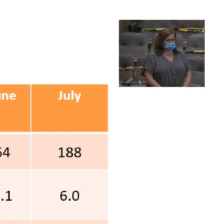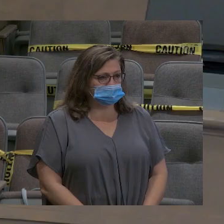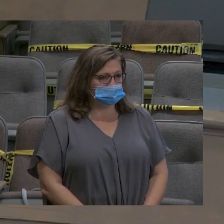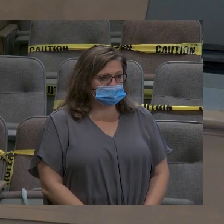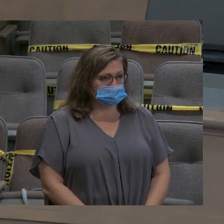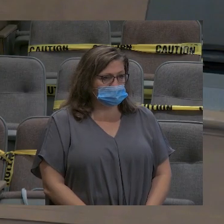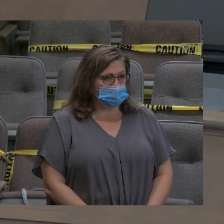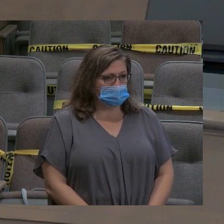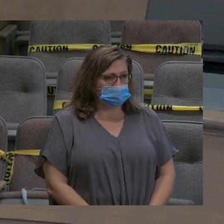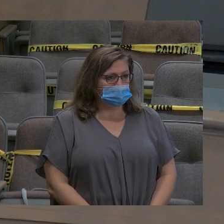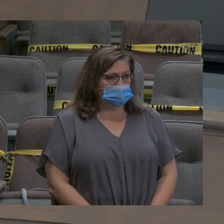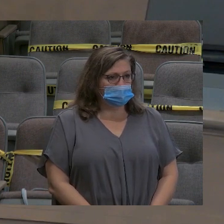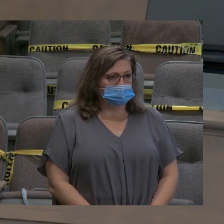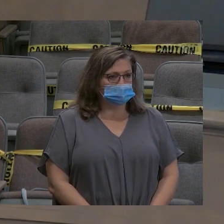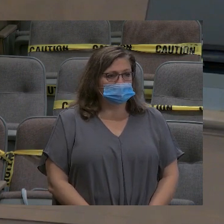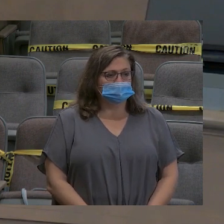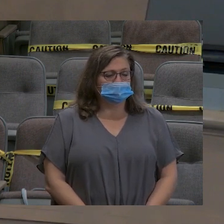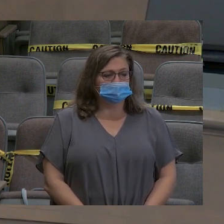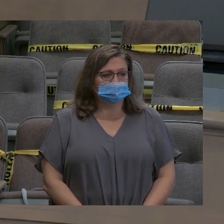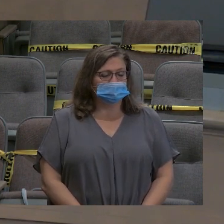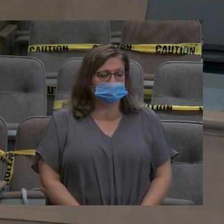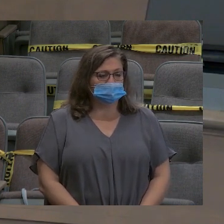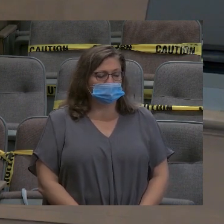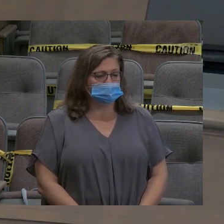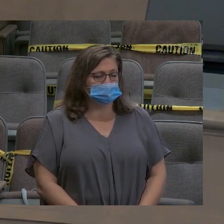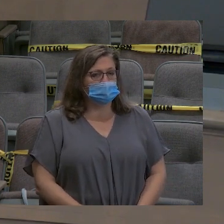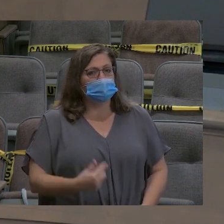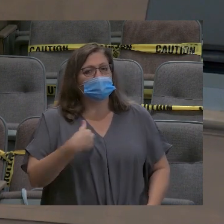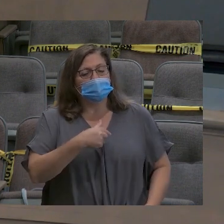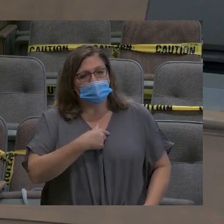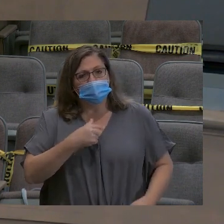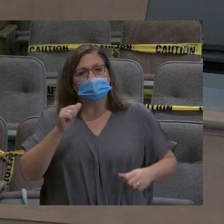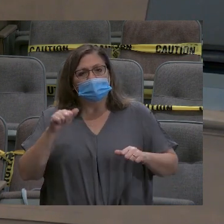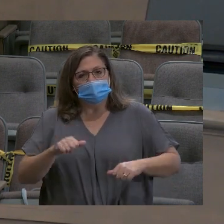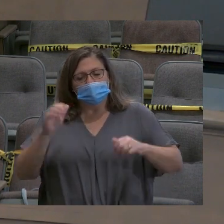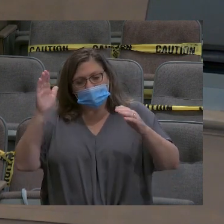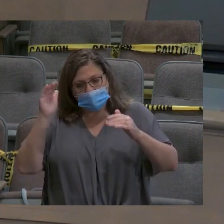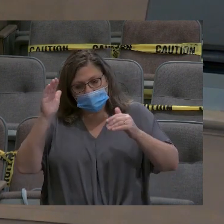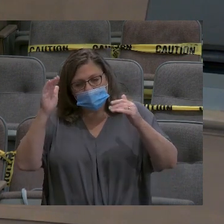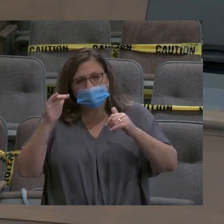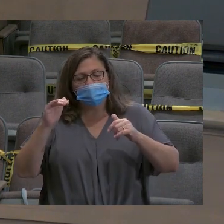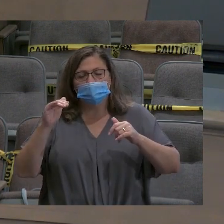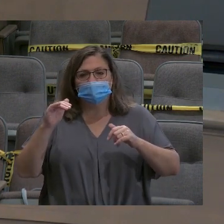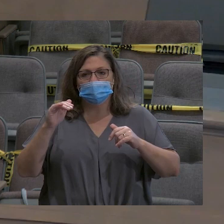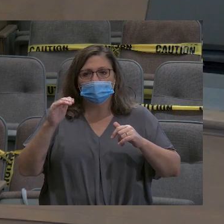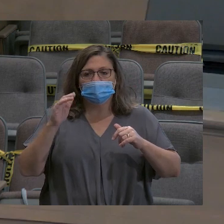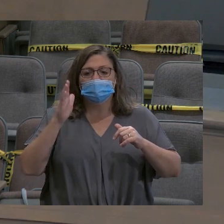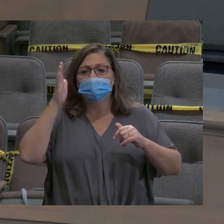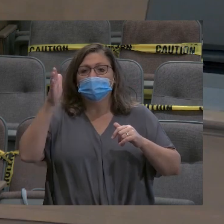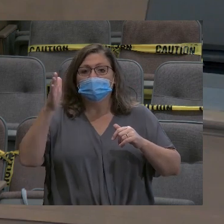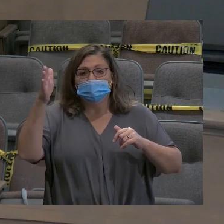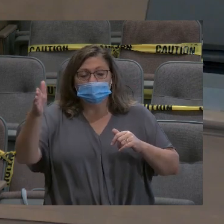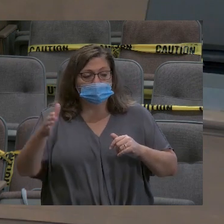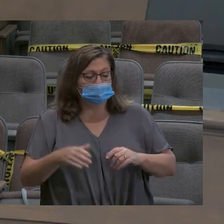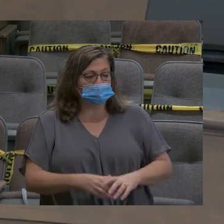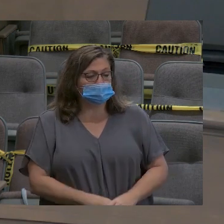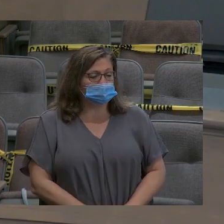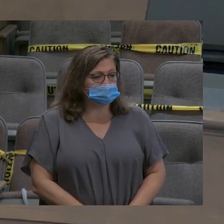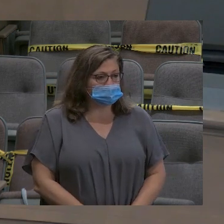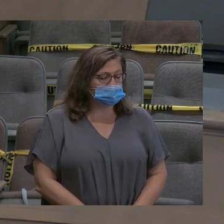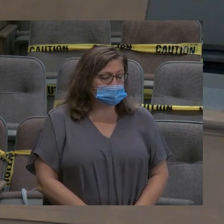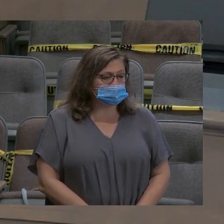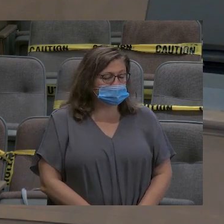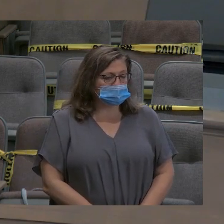there's many promising developments on the horizon. I think, as I mentioned last week,